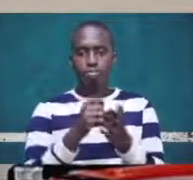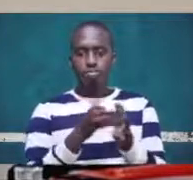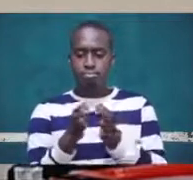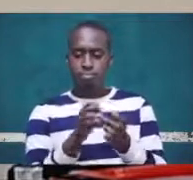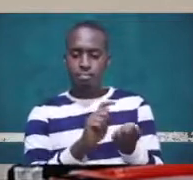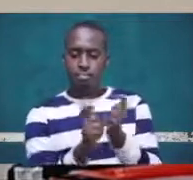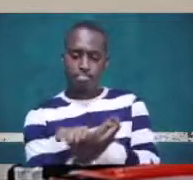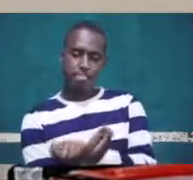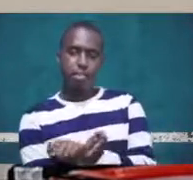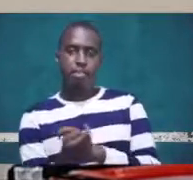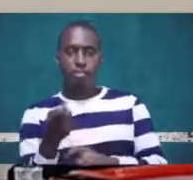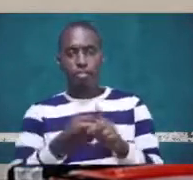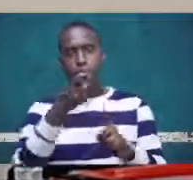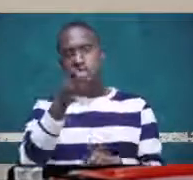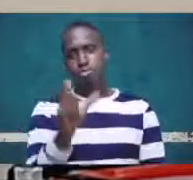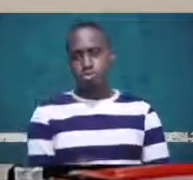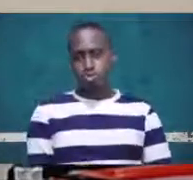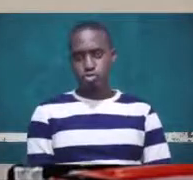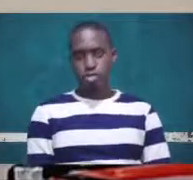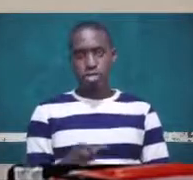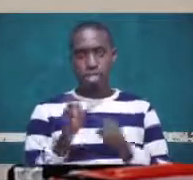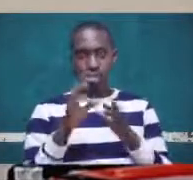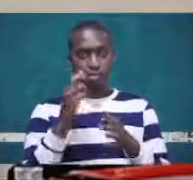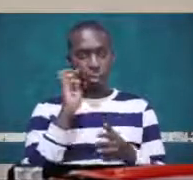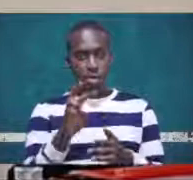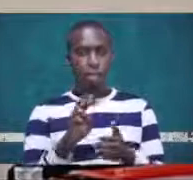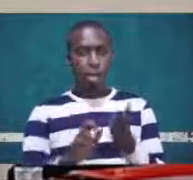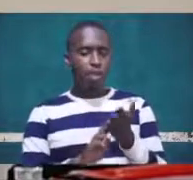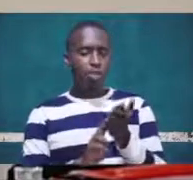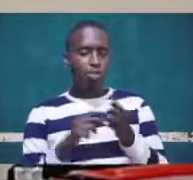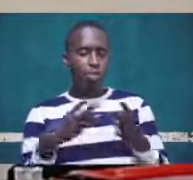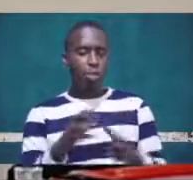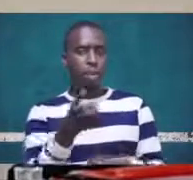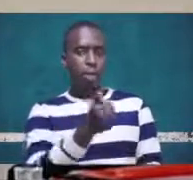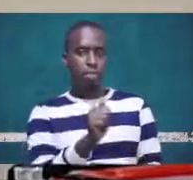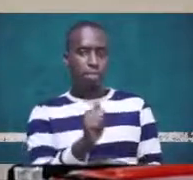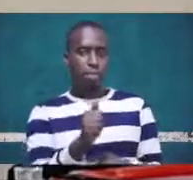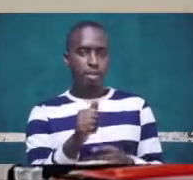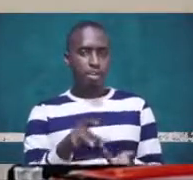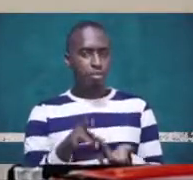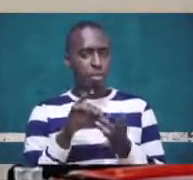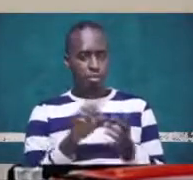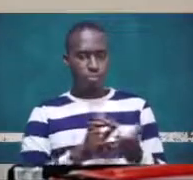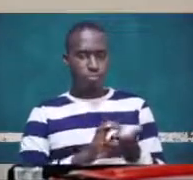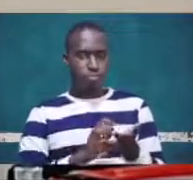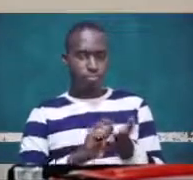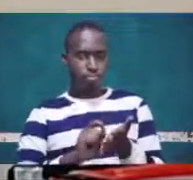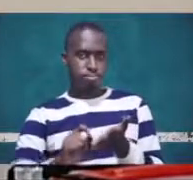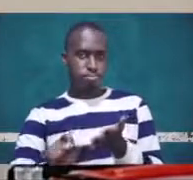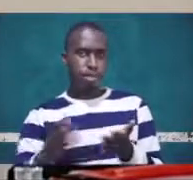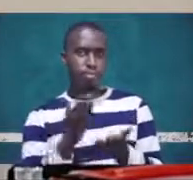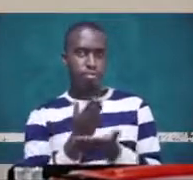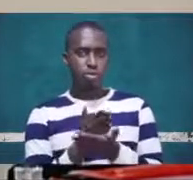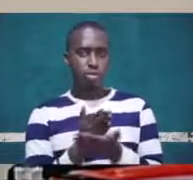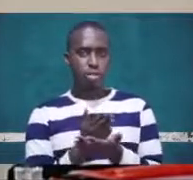candidate. So when you see them using their special typewriters, if I would use the words, they actually